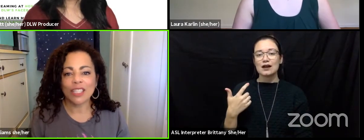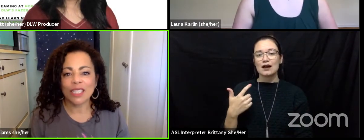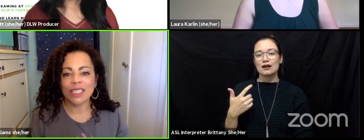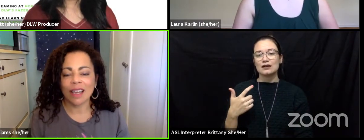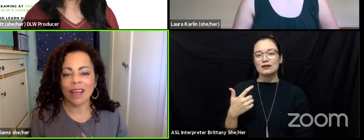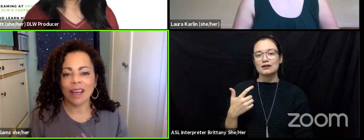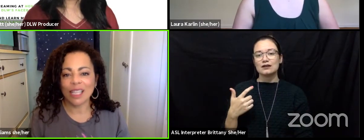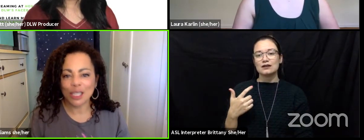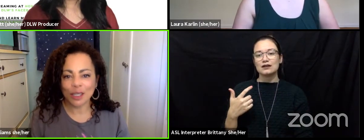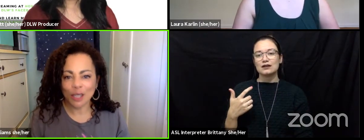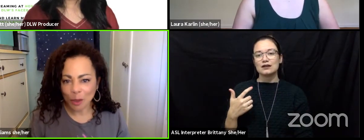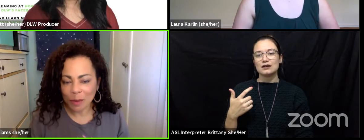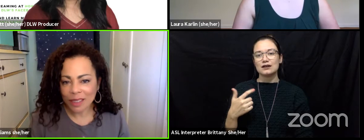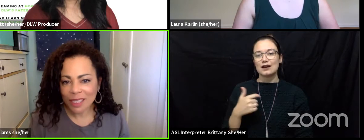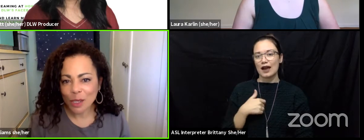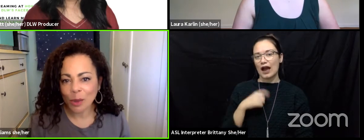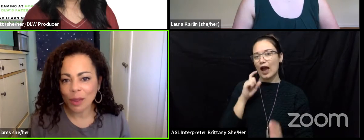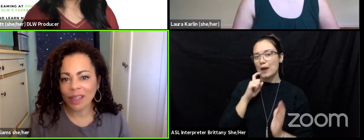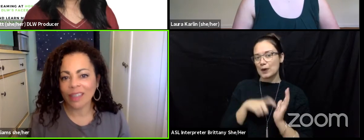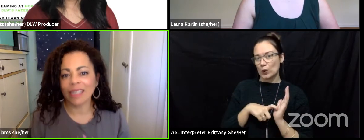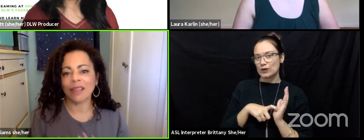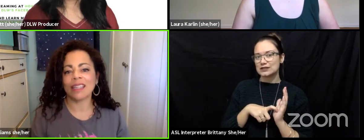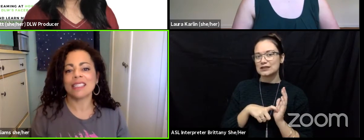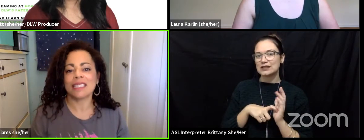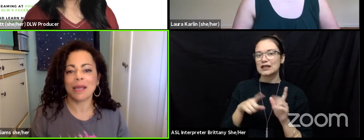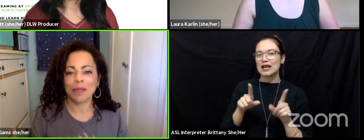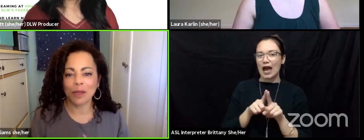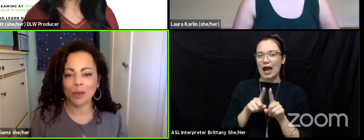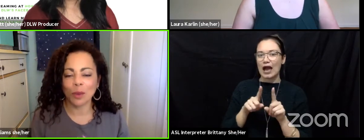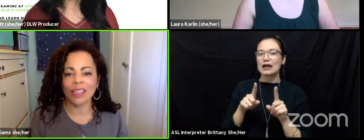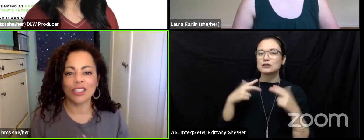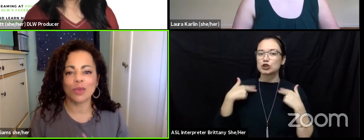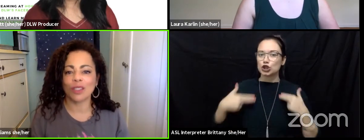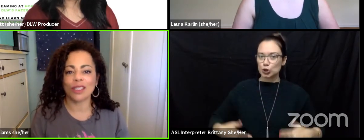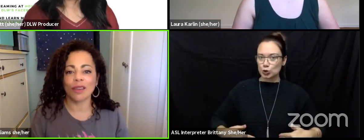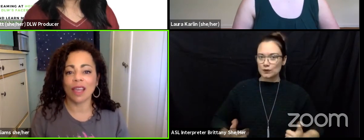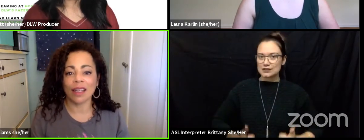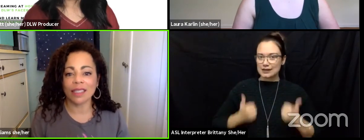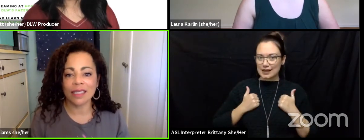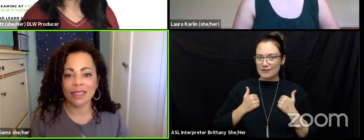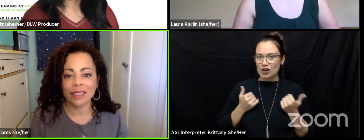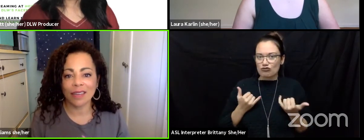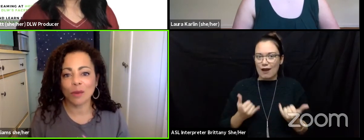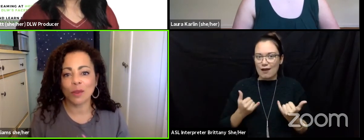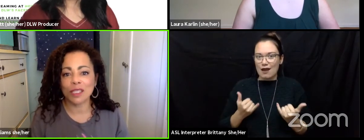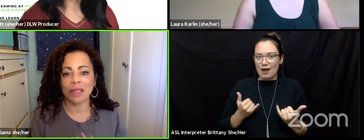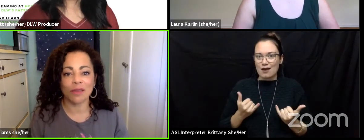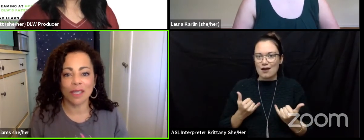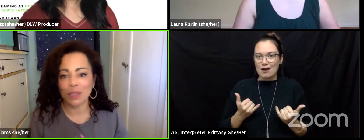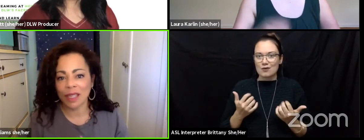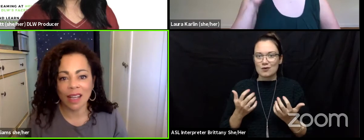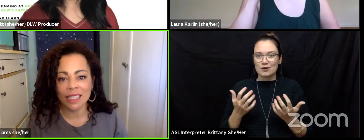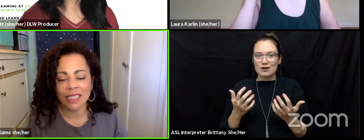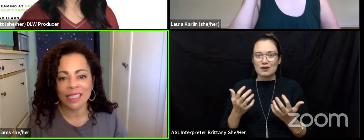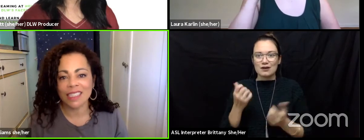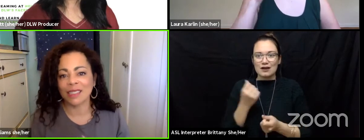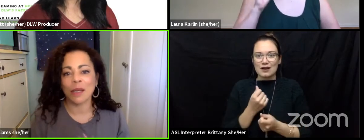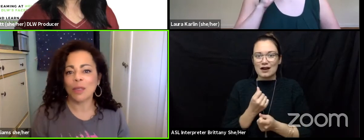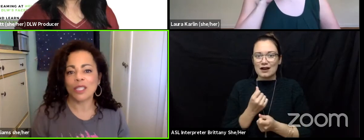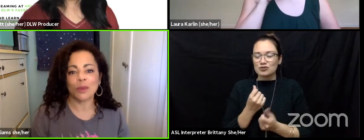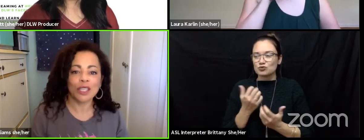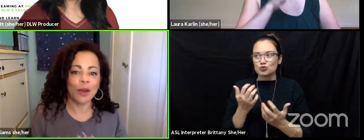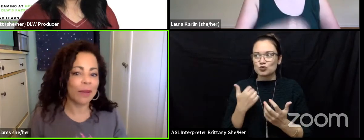we just, as humans who are living at this time in the world, we just want to know the answers. Everyone wants to be the first with the